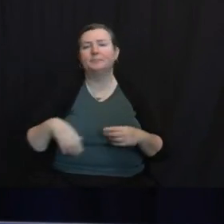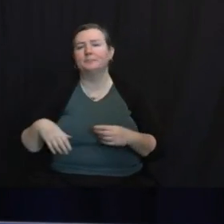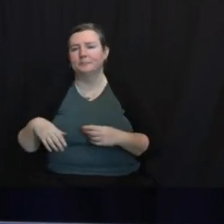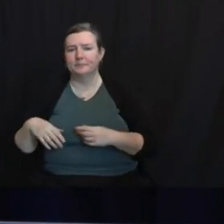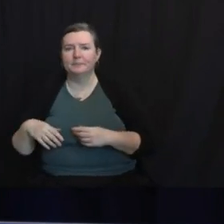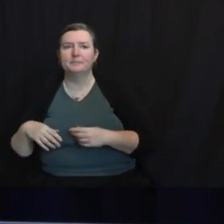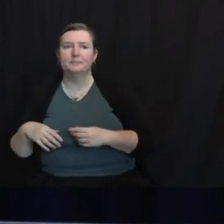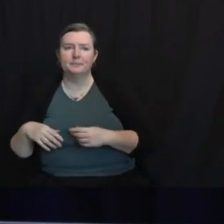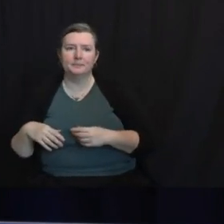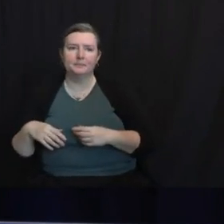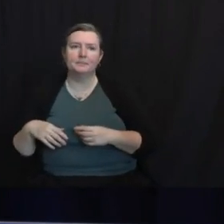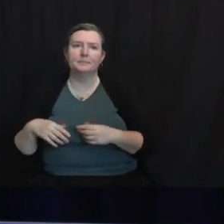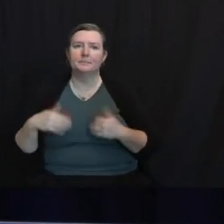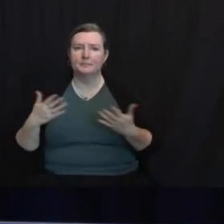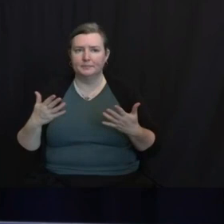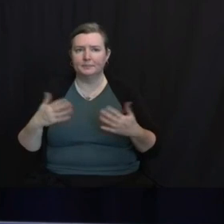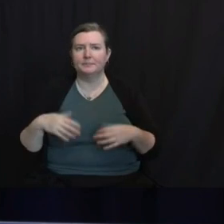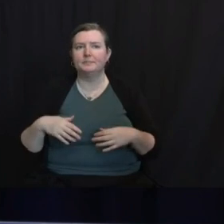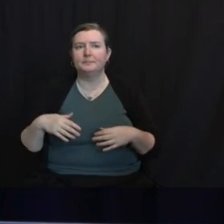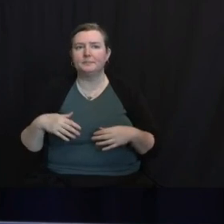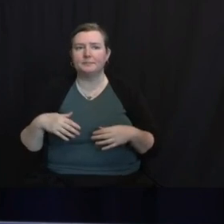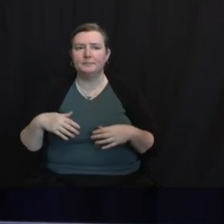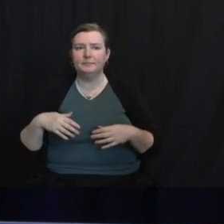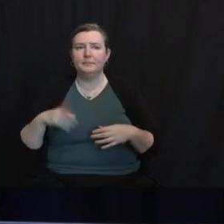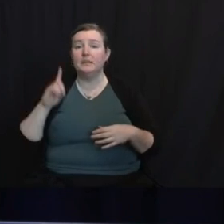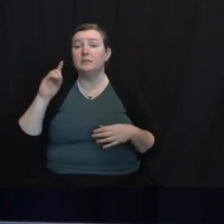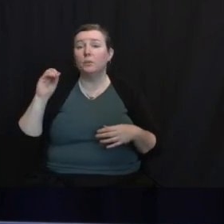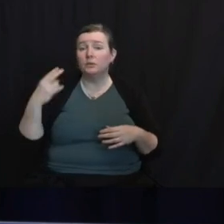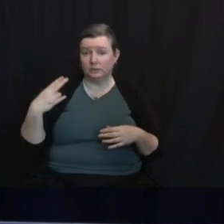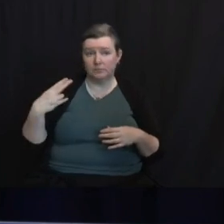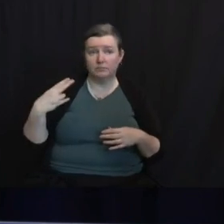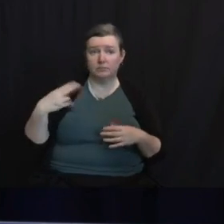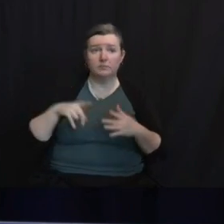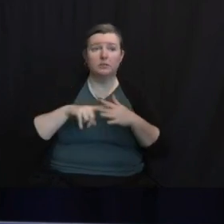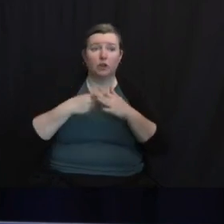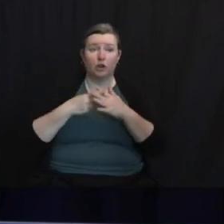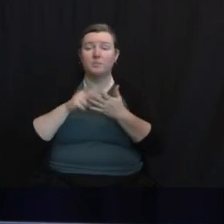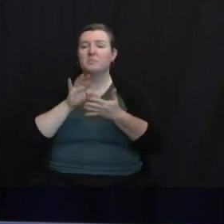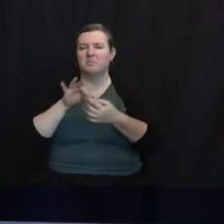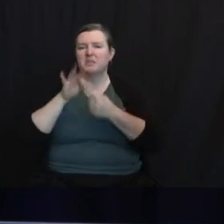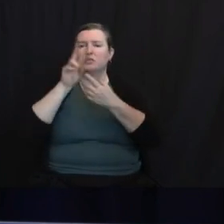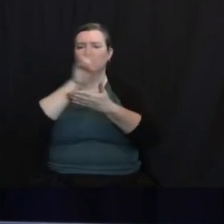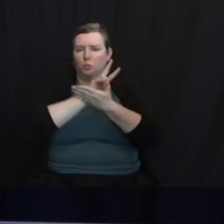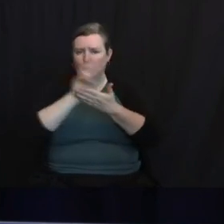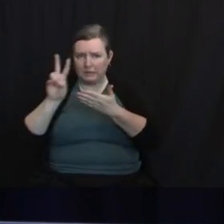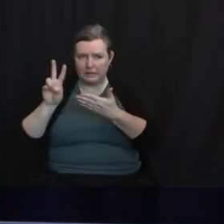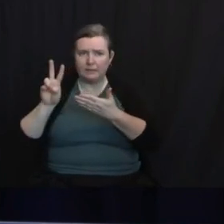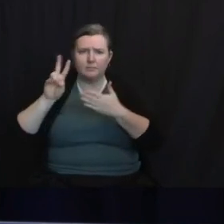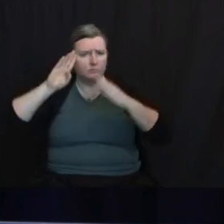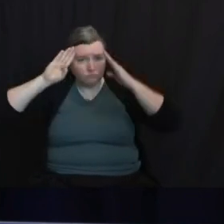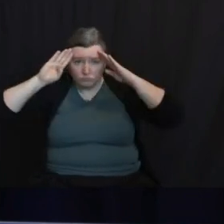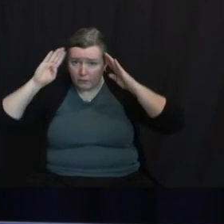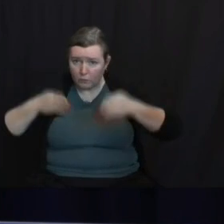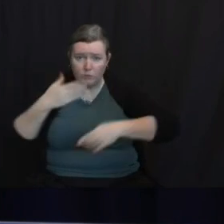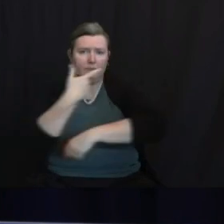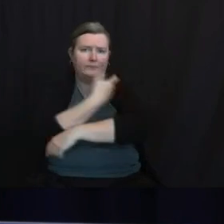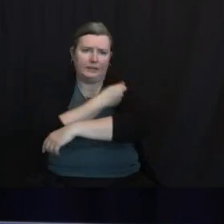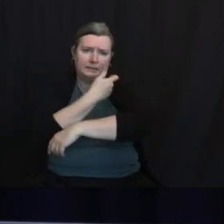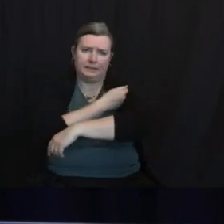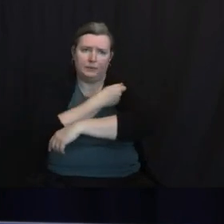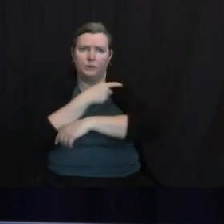The department started a special 2-week focus on vaccinating individuals 75 years and